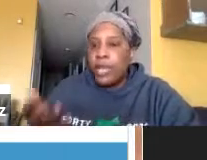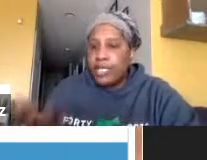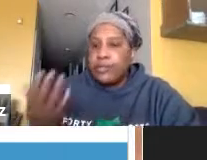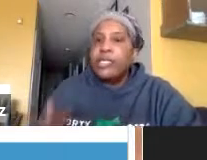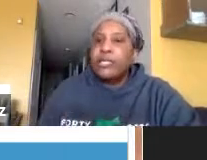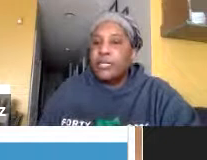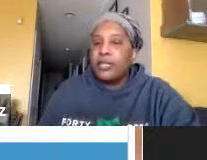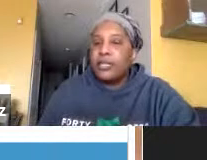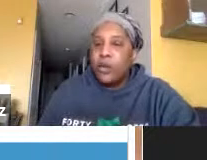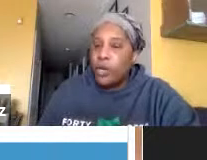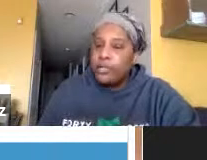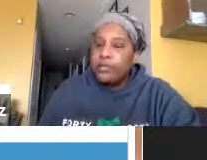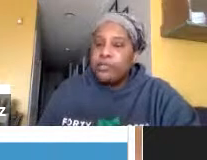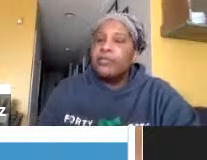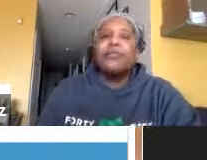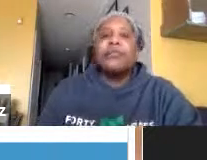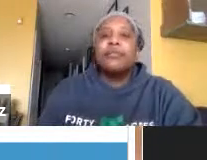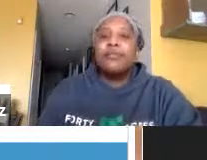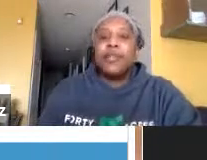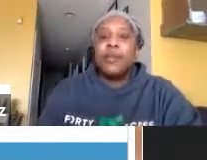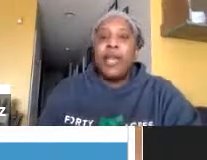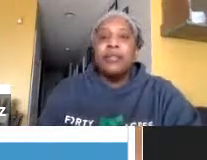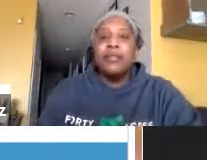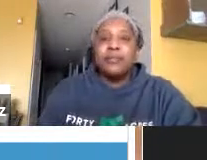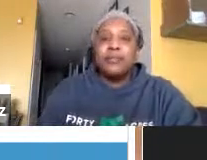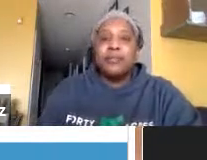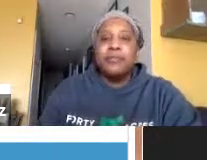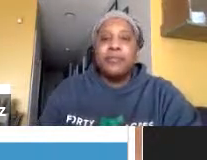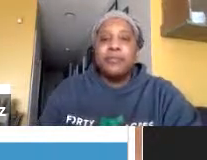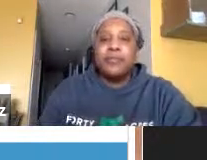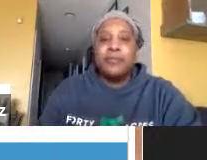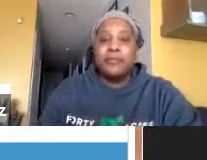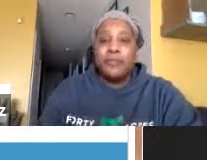folds. That is pizza in the corner. Okay.